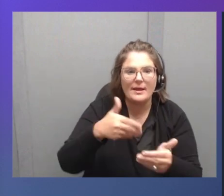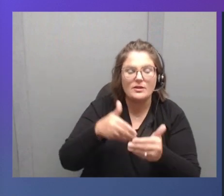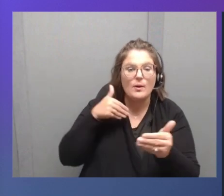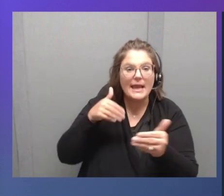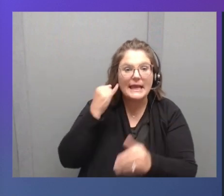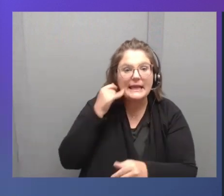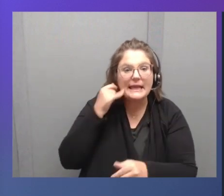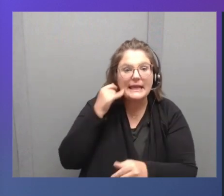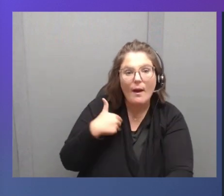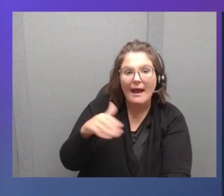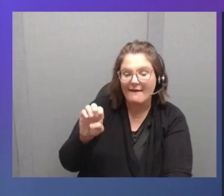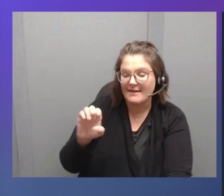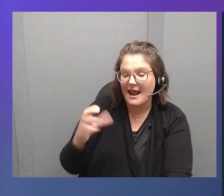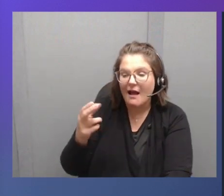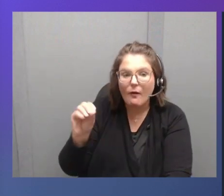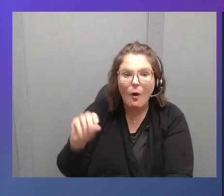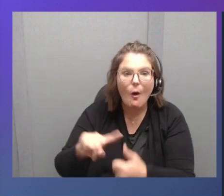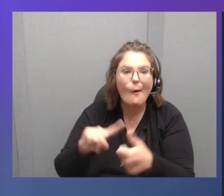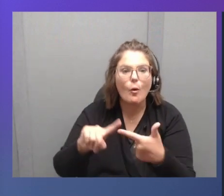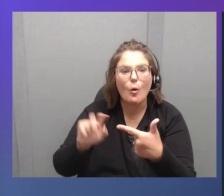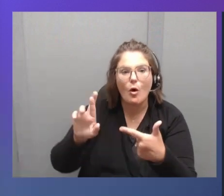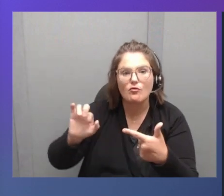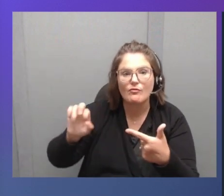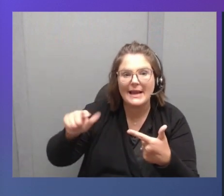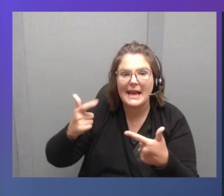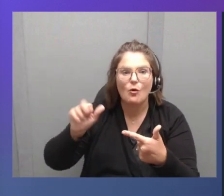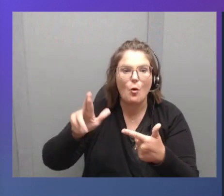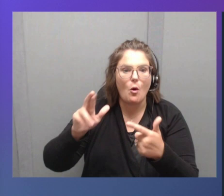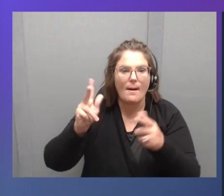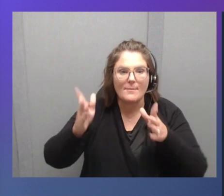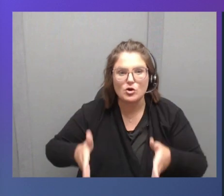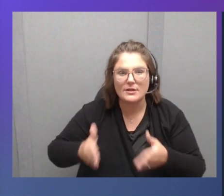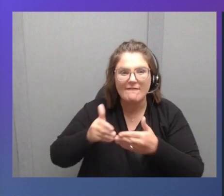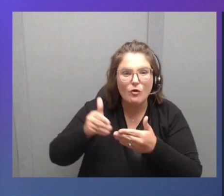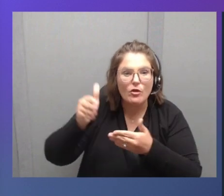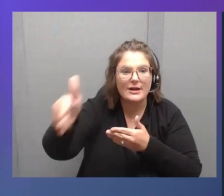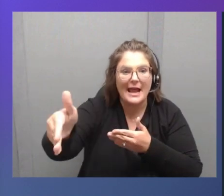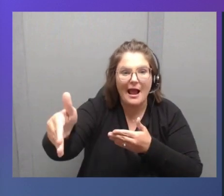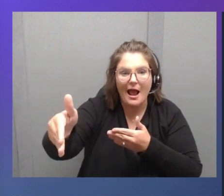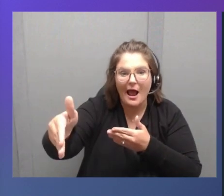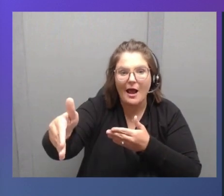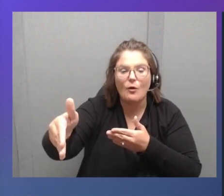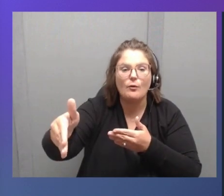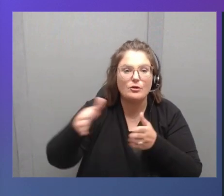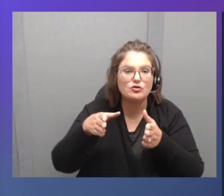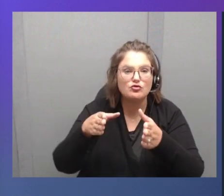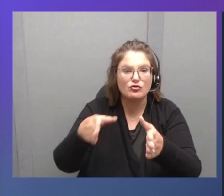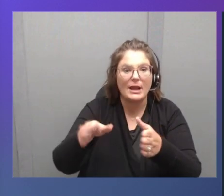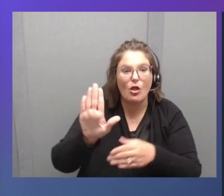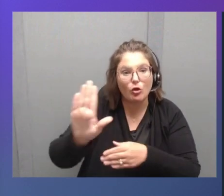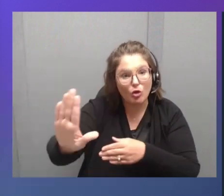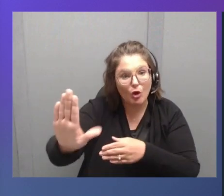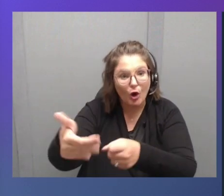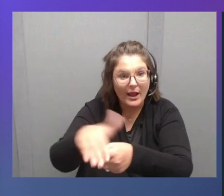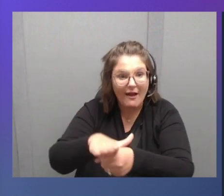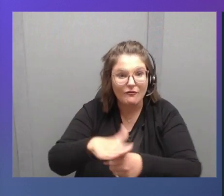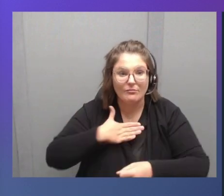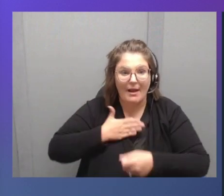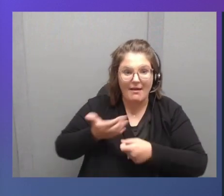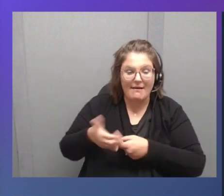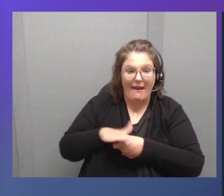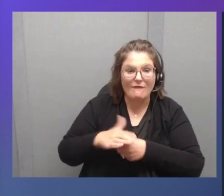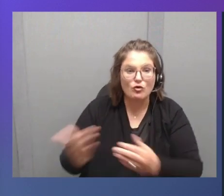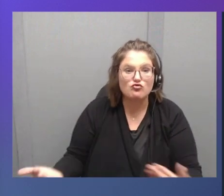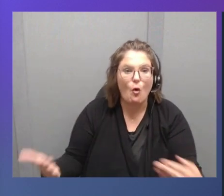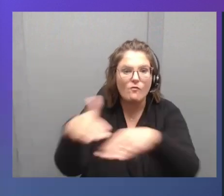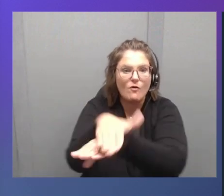not your neighbor or the other neighbor, maybe somebody further down the street. Right, so their coverage and your coverage overlaps, and then you have this, massive coverage so